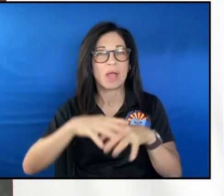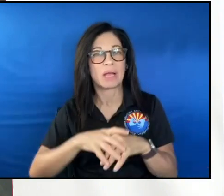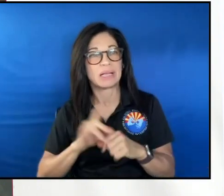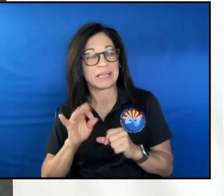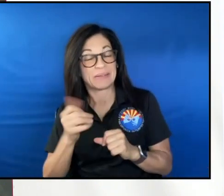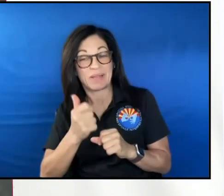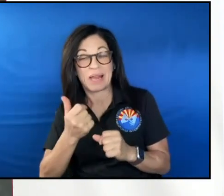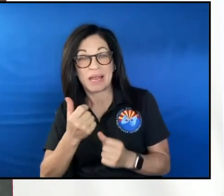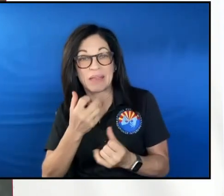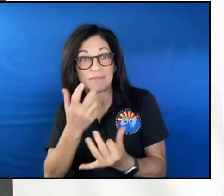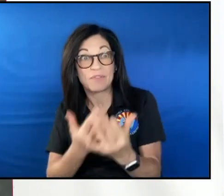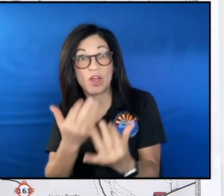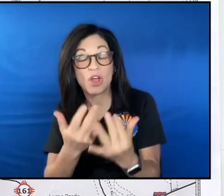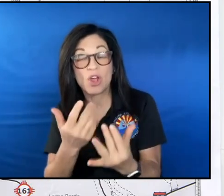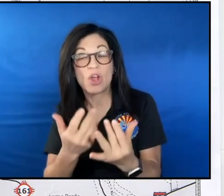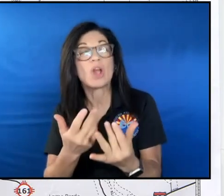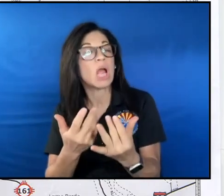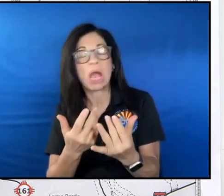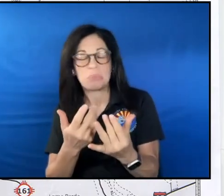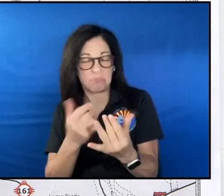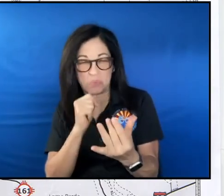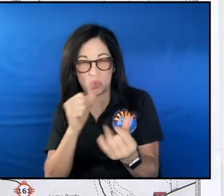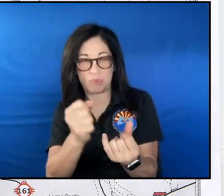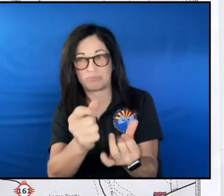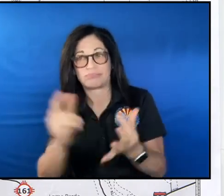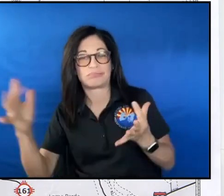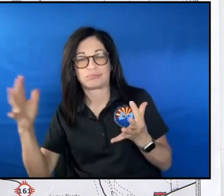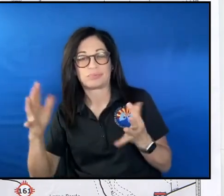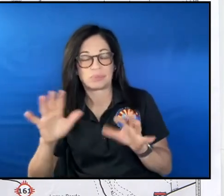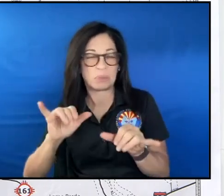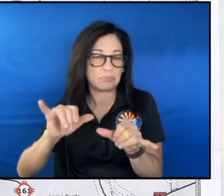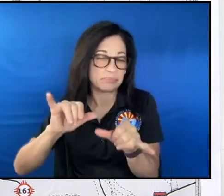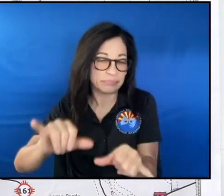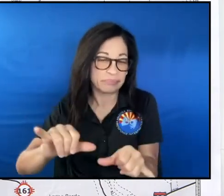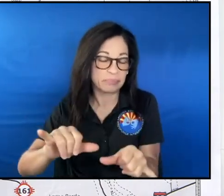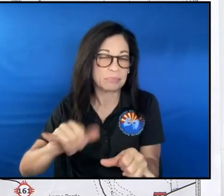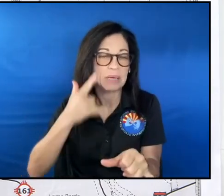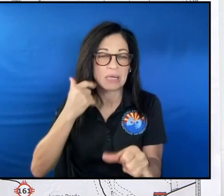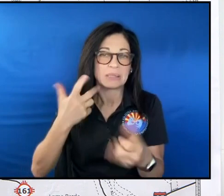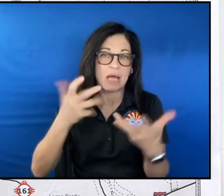there, it definitely would have moved on its own, but obviously with the current moisture,